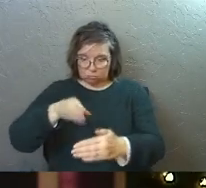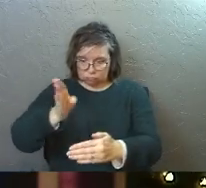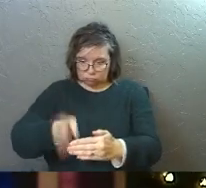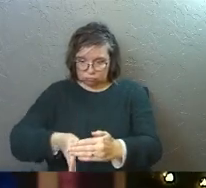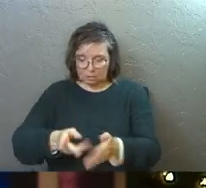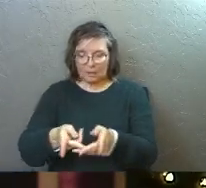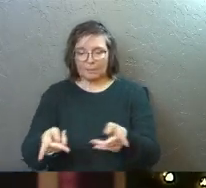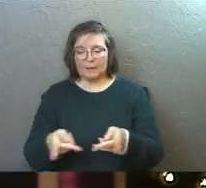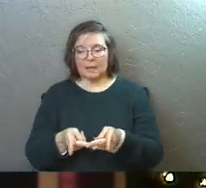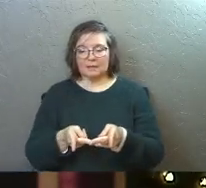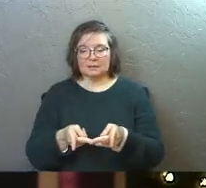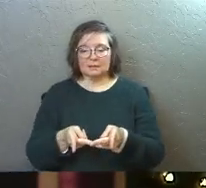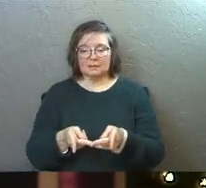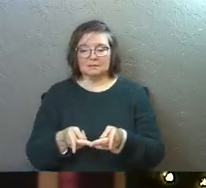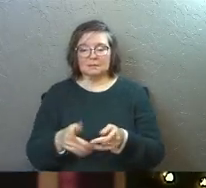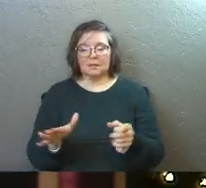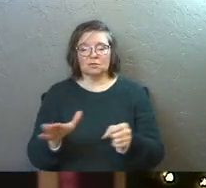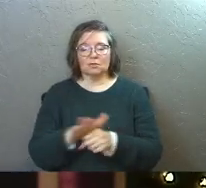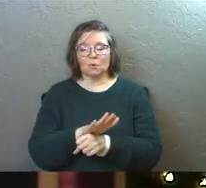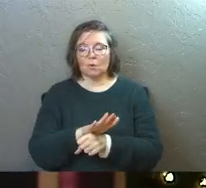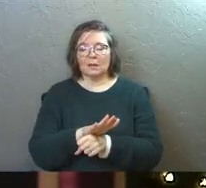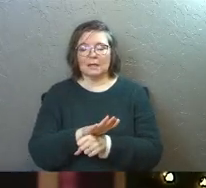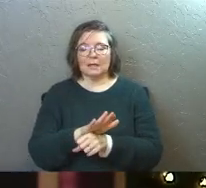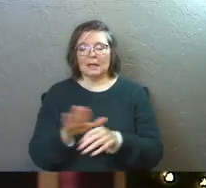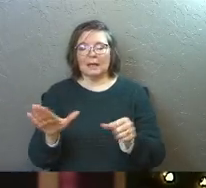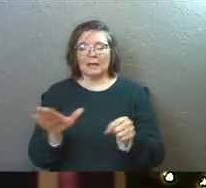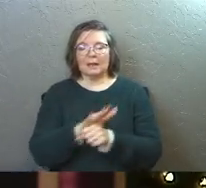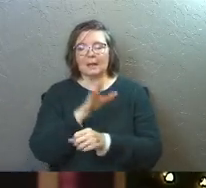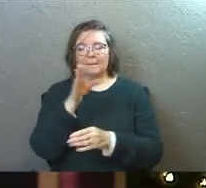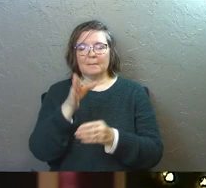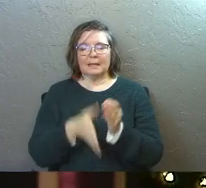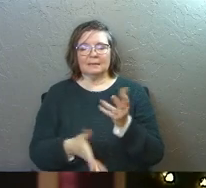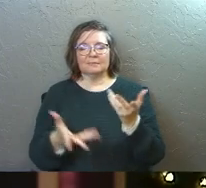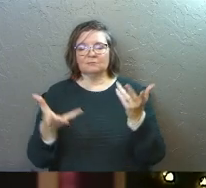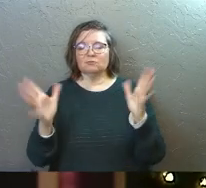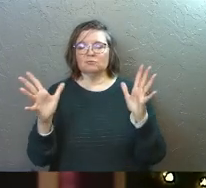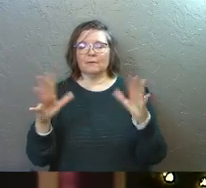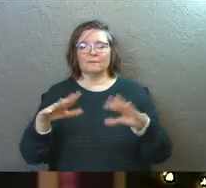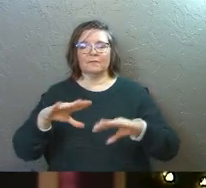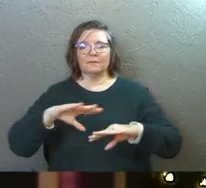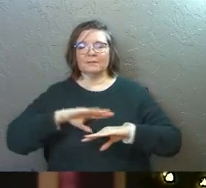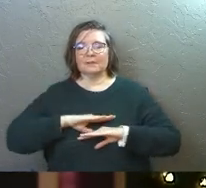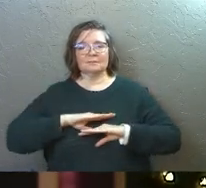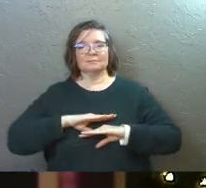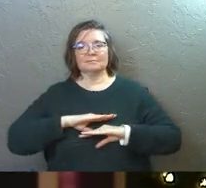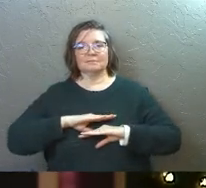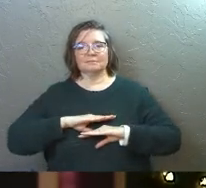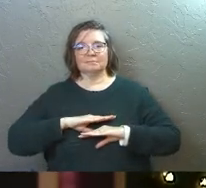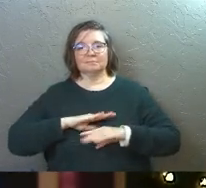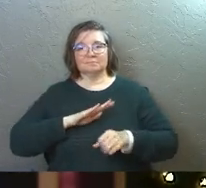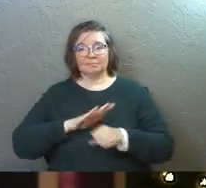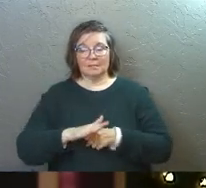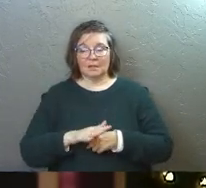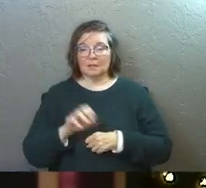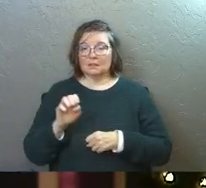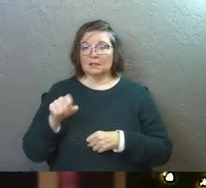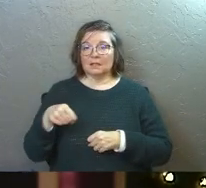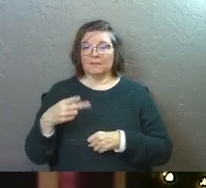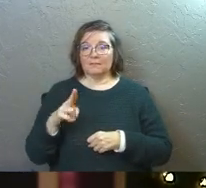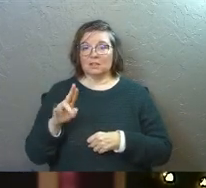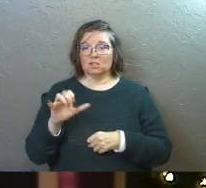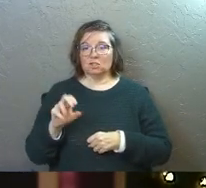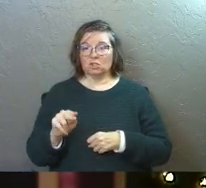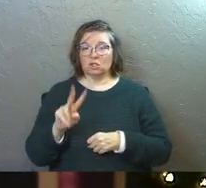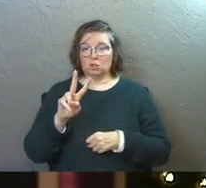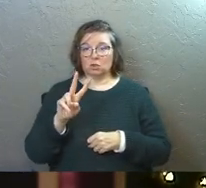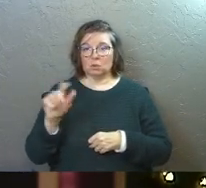earth, there's a place where we will get to that is totally complete, totally fulfilled. Right? So Ephesians 2:10 says, "For we are